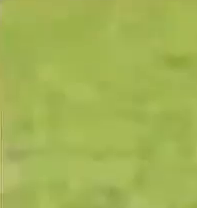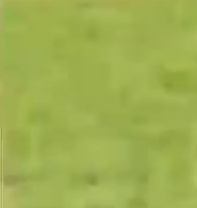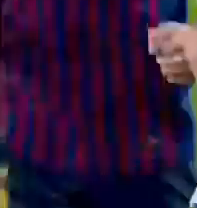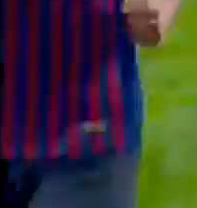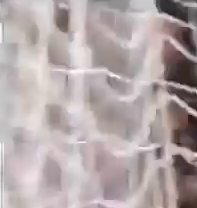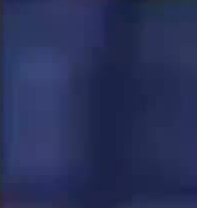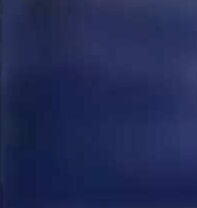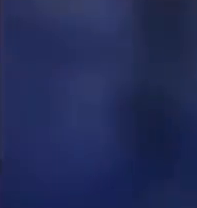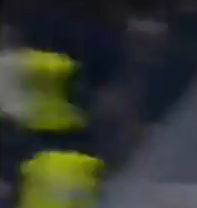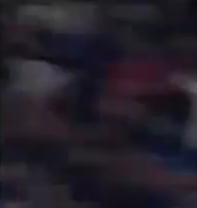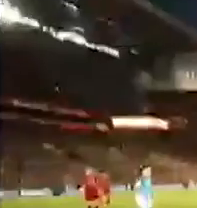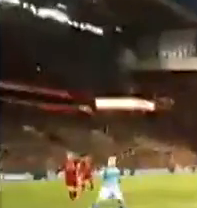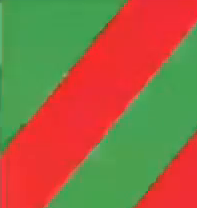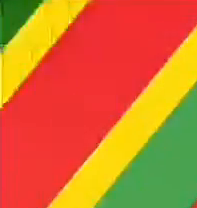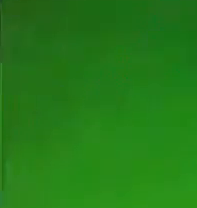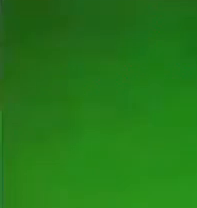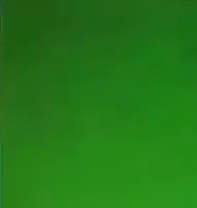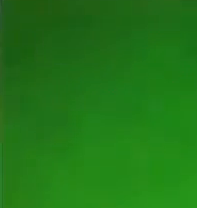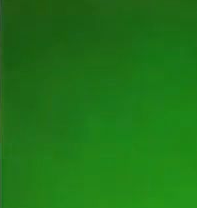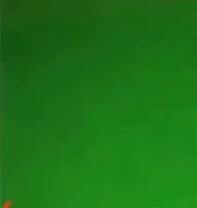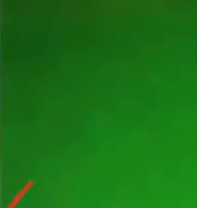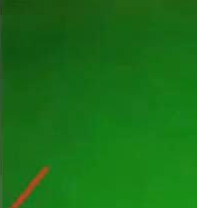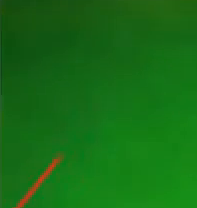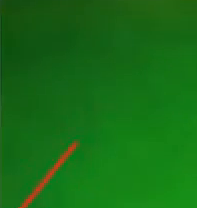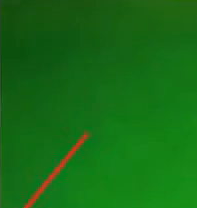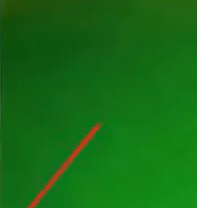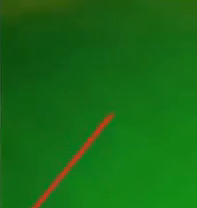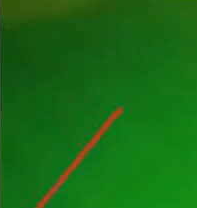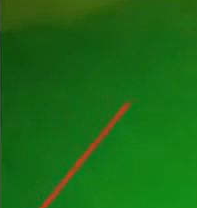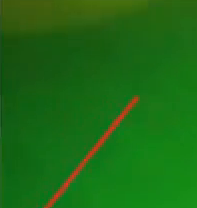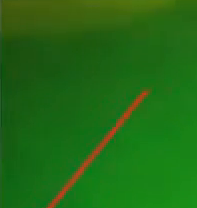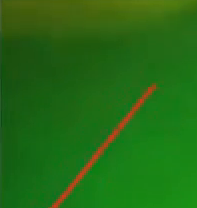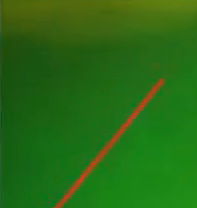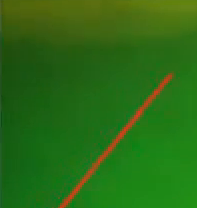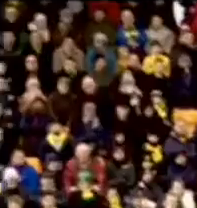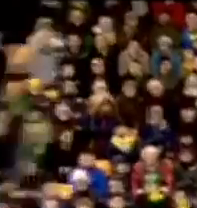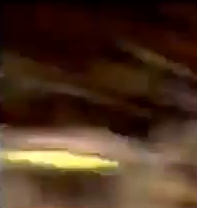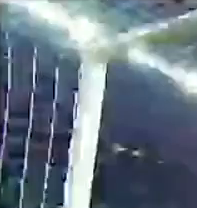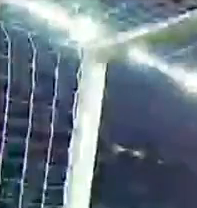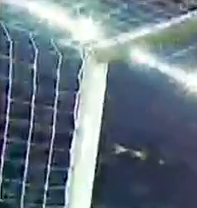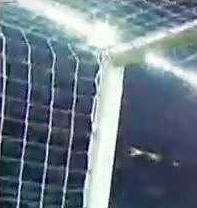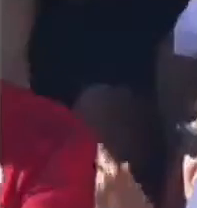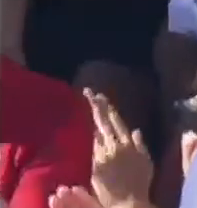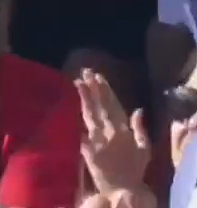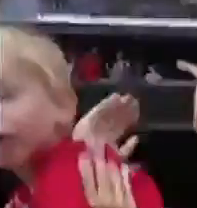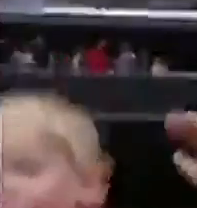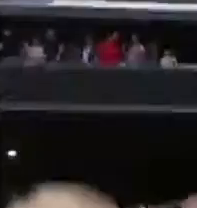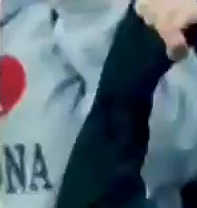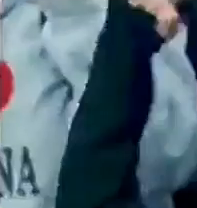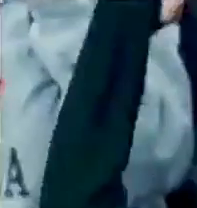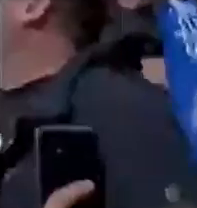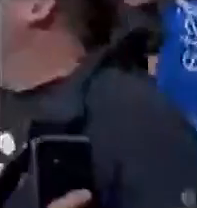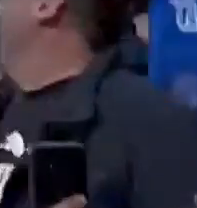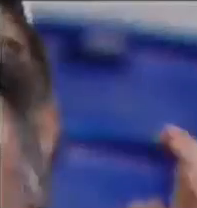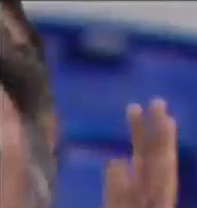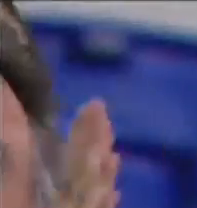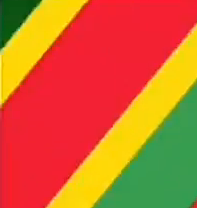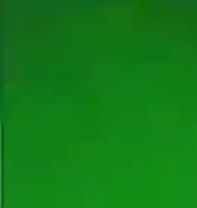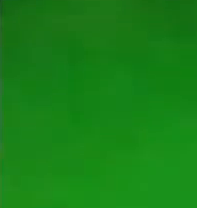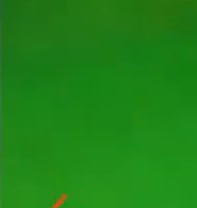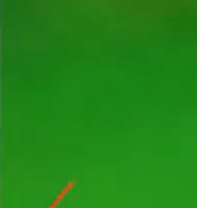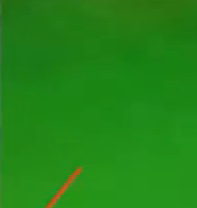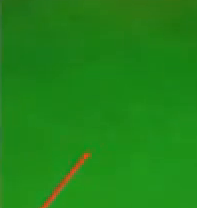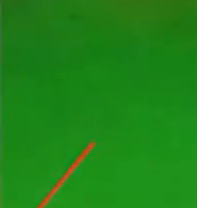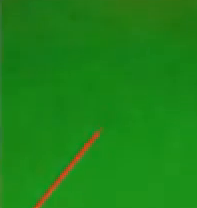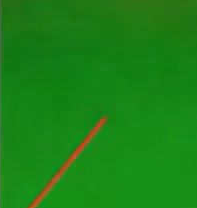season, we're serving it to you on a shiny new platter with our revamped Super Sport channels. All you have to do is tune in and we'll make it worth